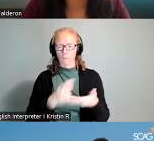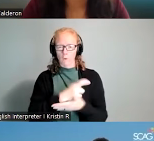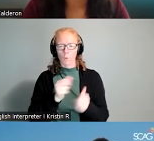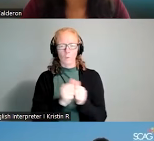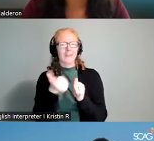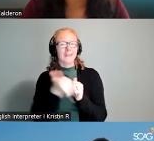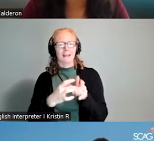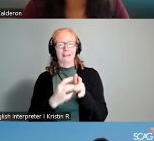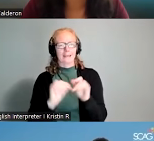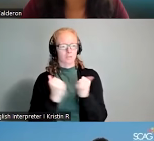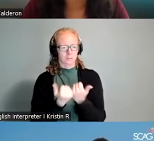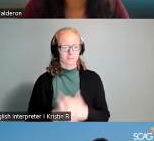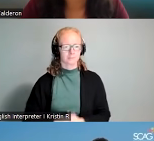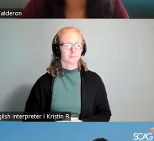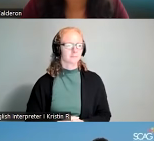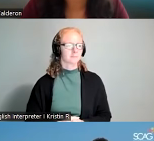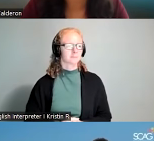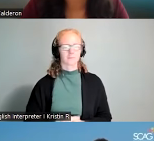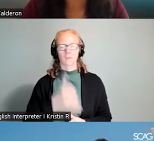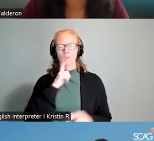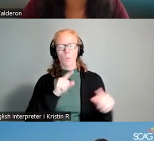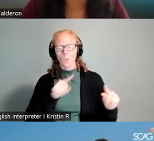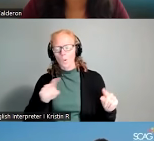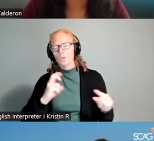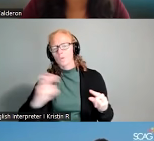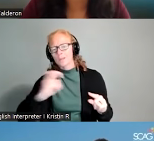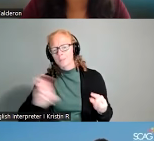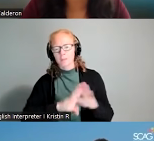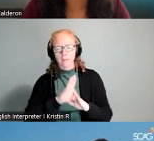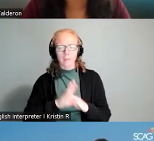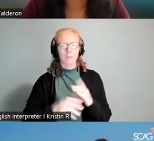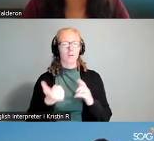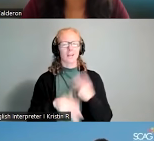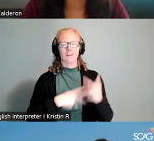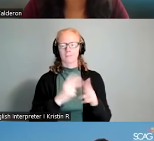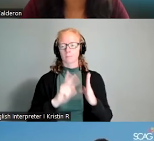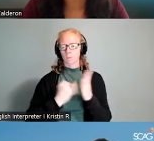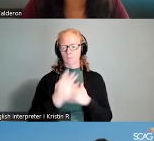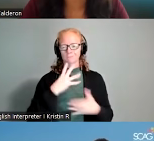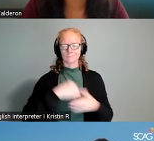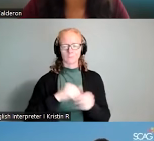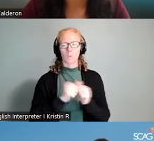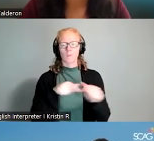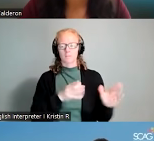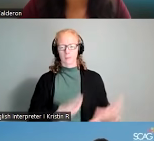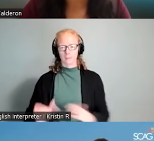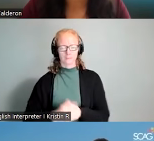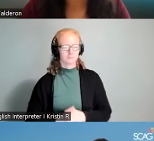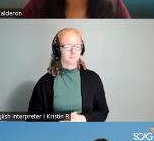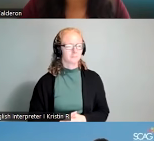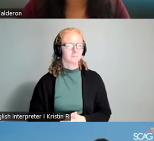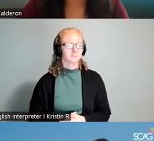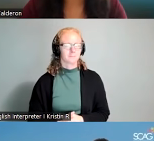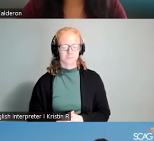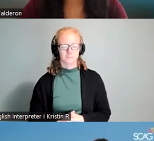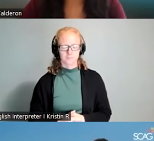agencies for subsequent individual transportation and development projects that are included in our plan. It can